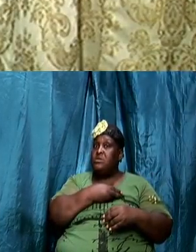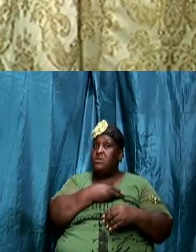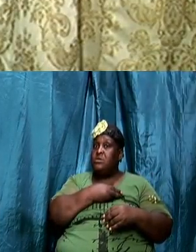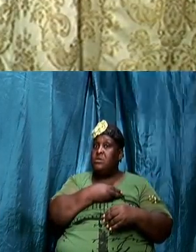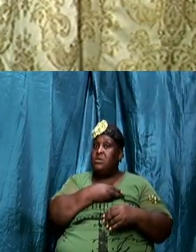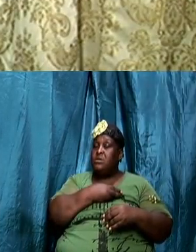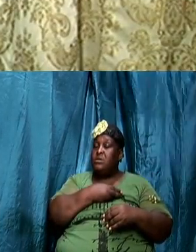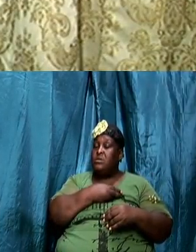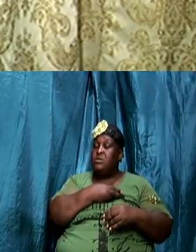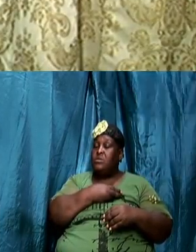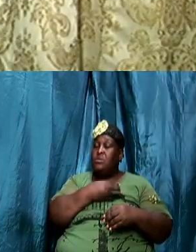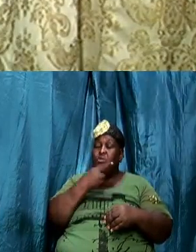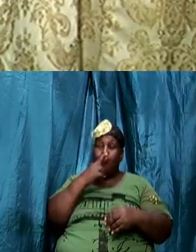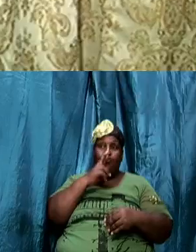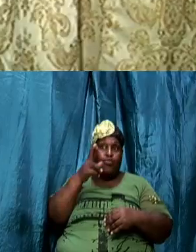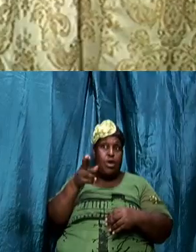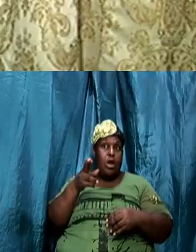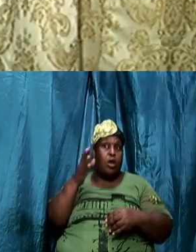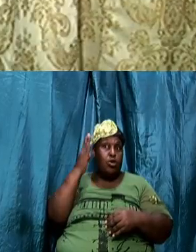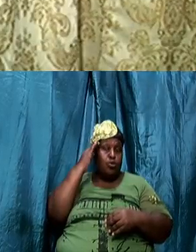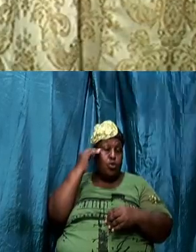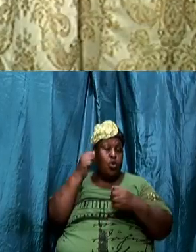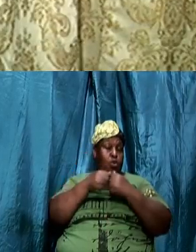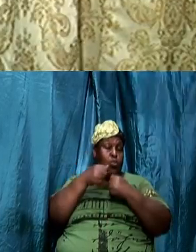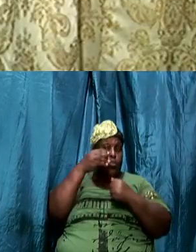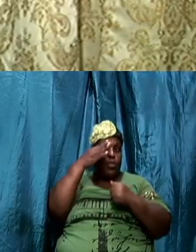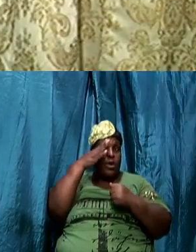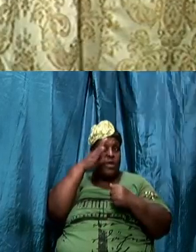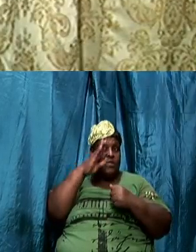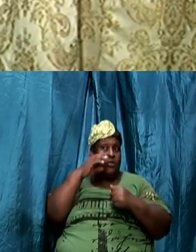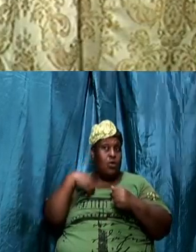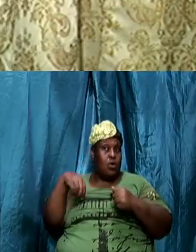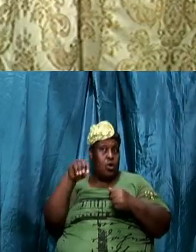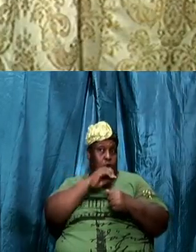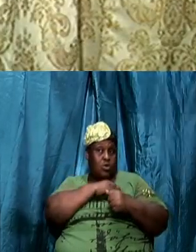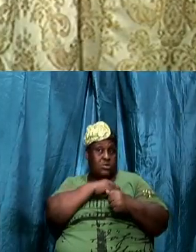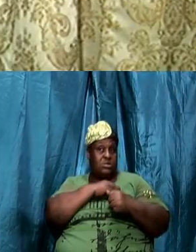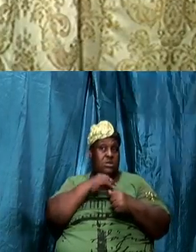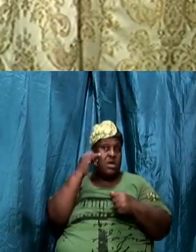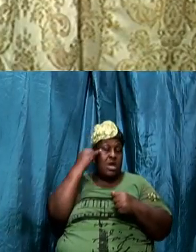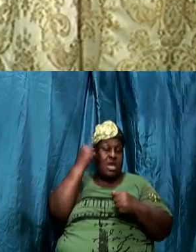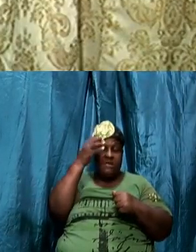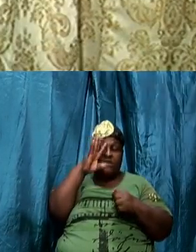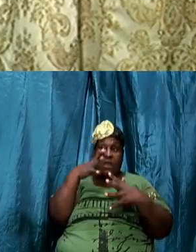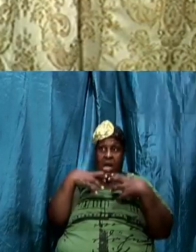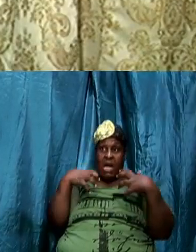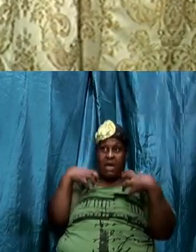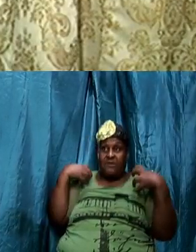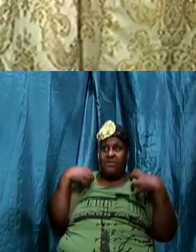embracing us. We really know if God angry with us, because God can be angry and we don't even know. Simply because